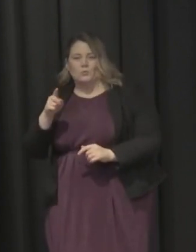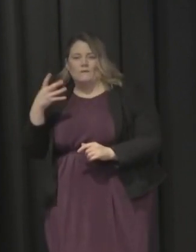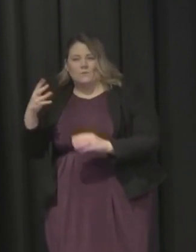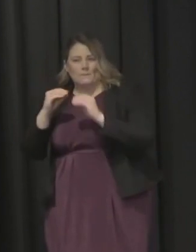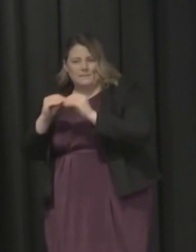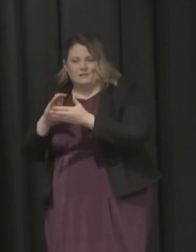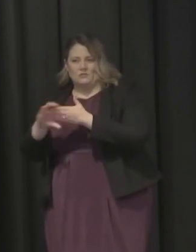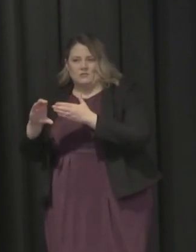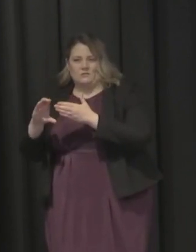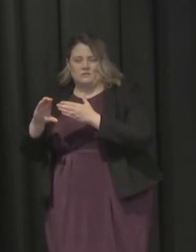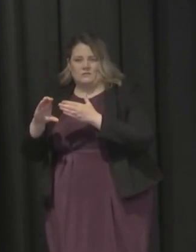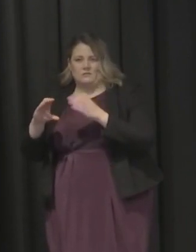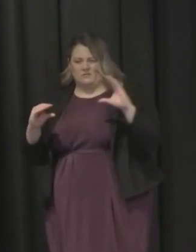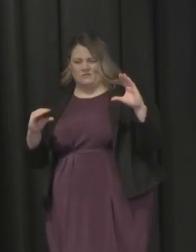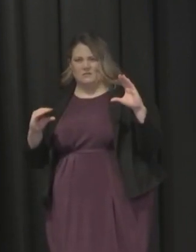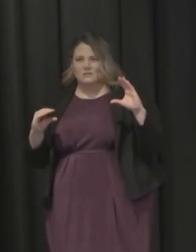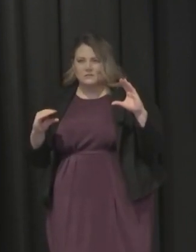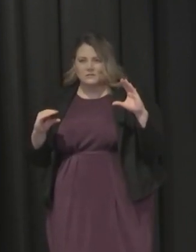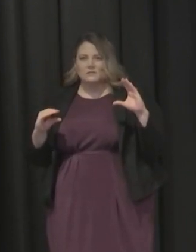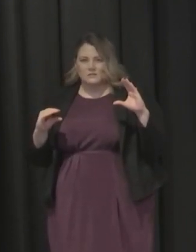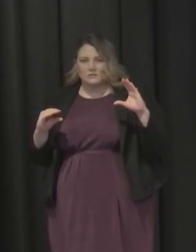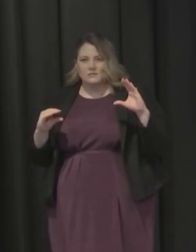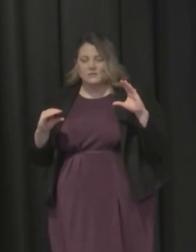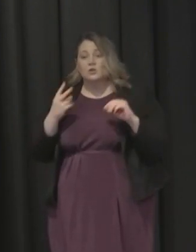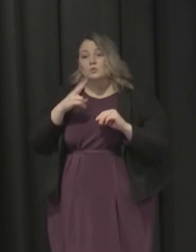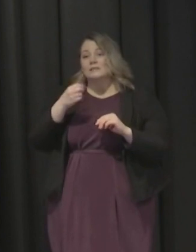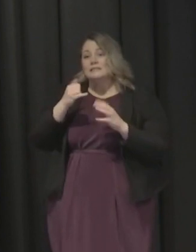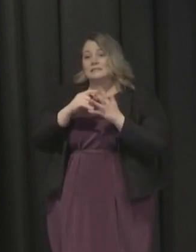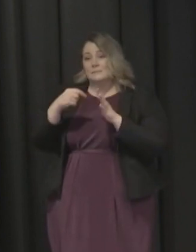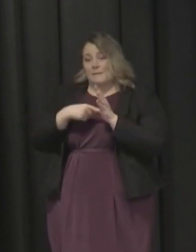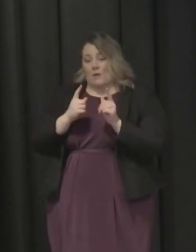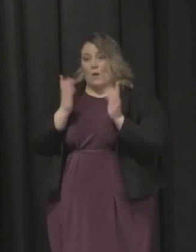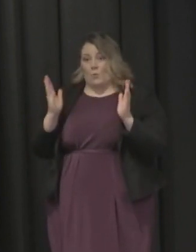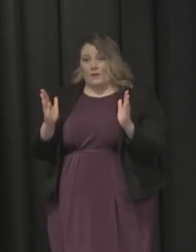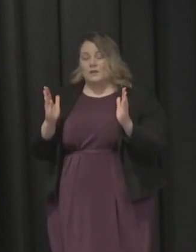national population, and New South Wales around